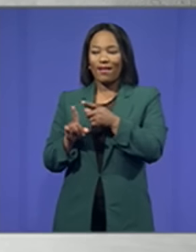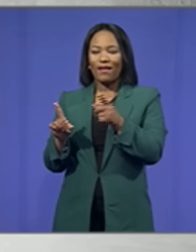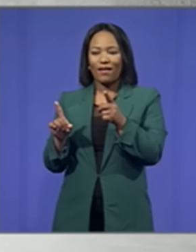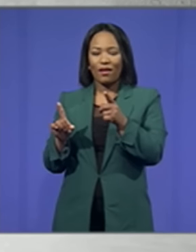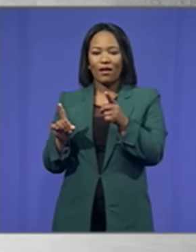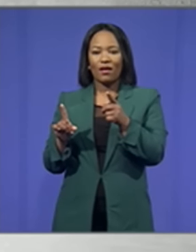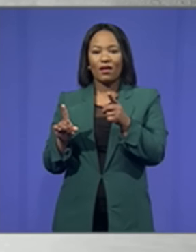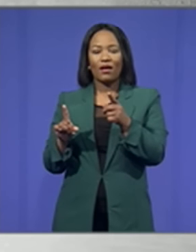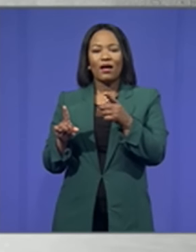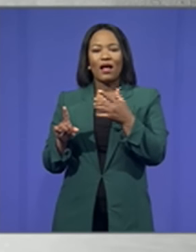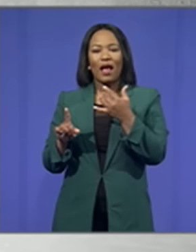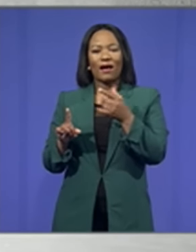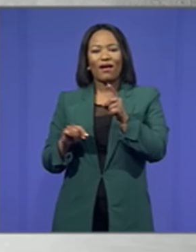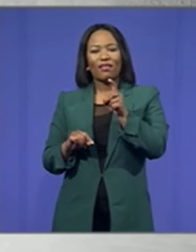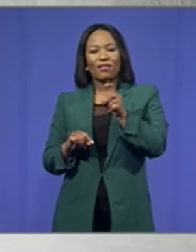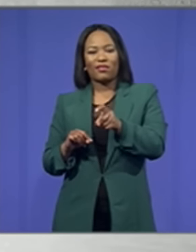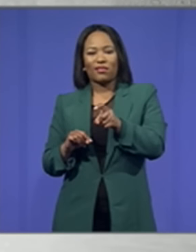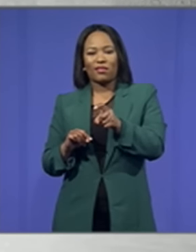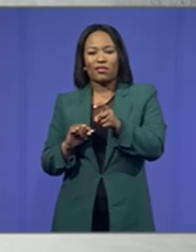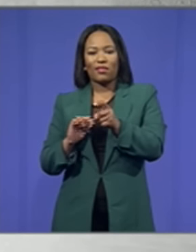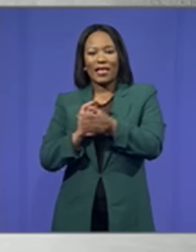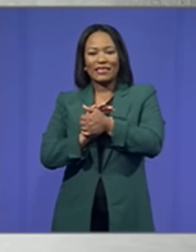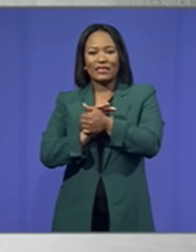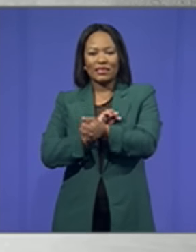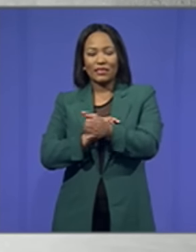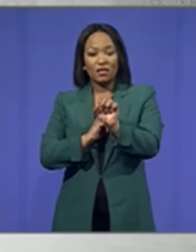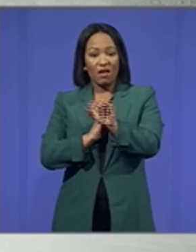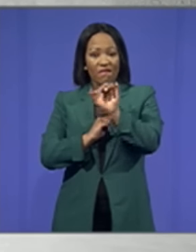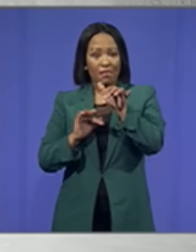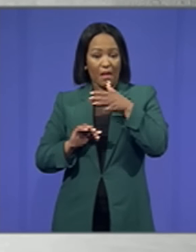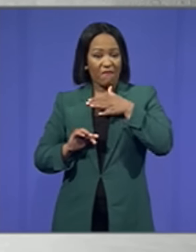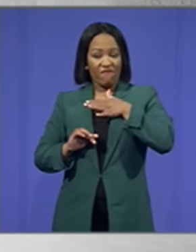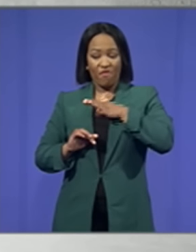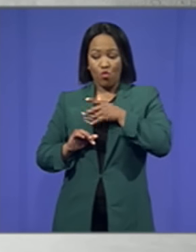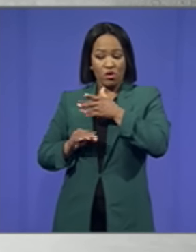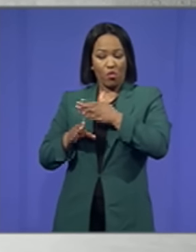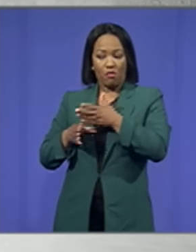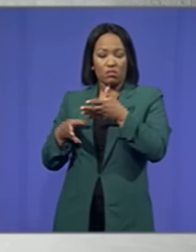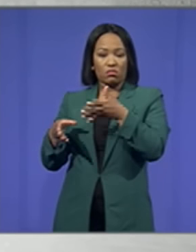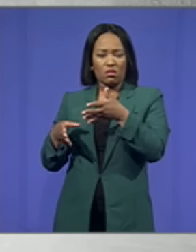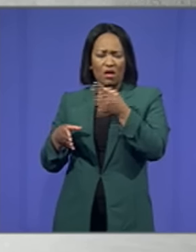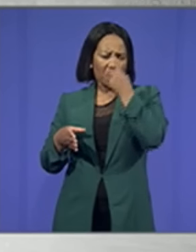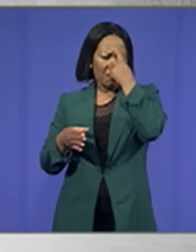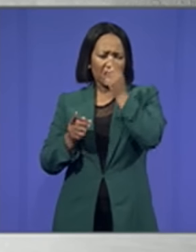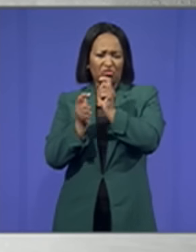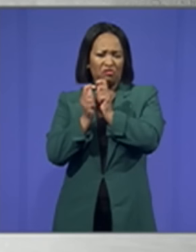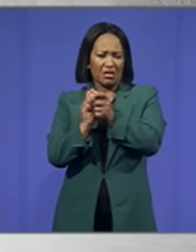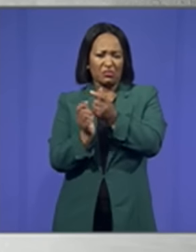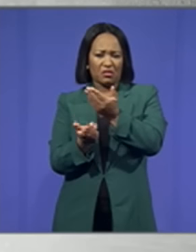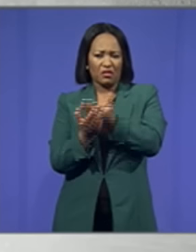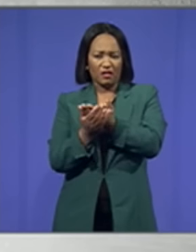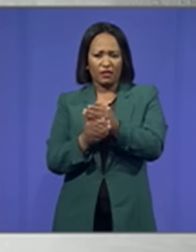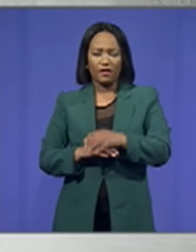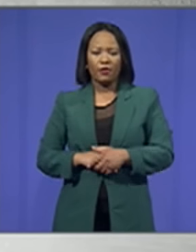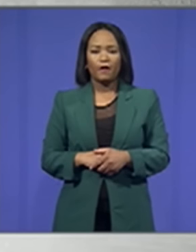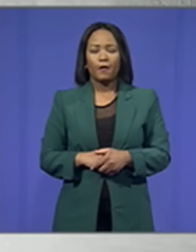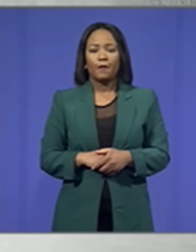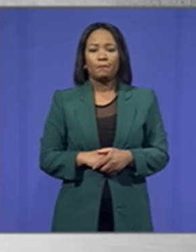di slave jobs eo ma Afrika Borwa sa e batle fela ke nane go tla ba le phepho. Nna ke nagana